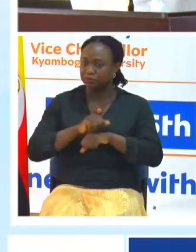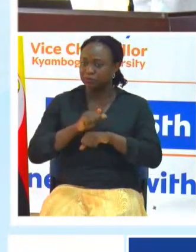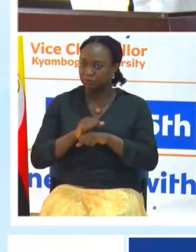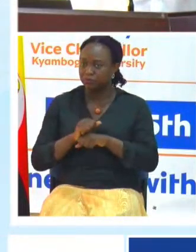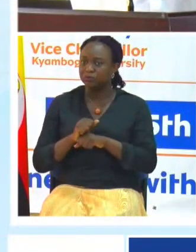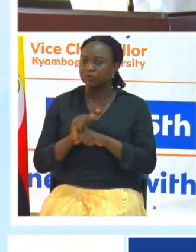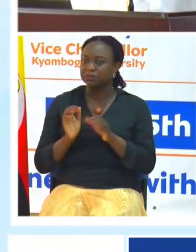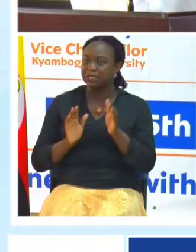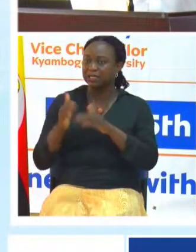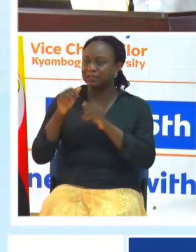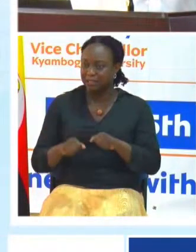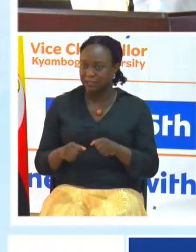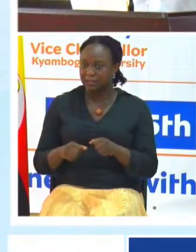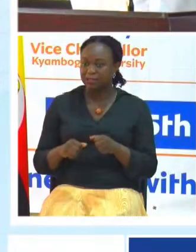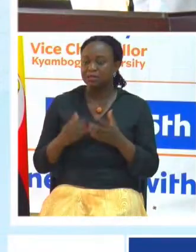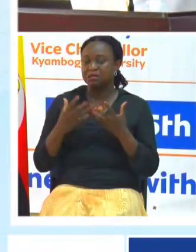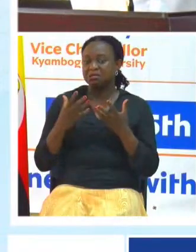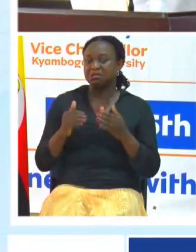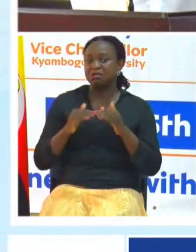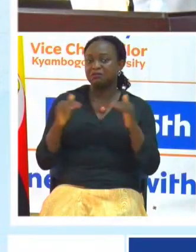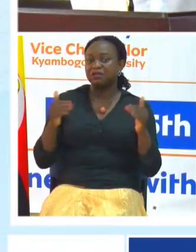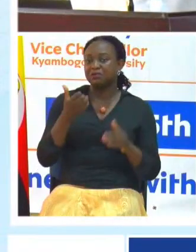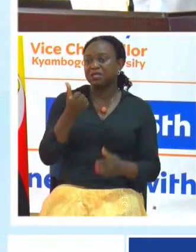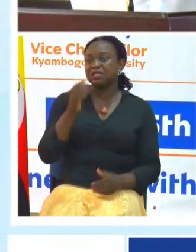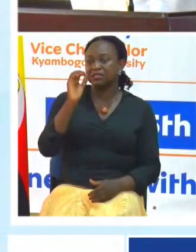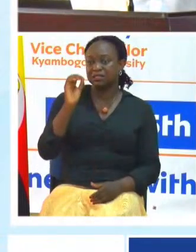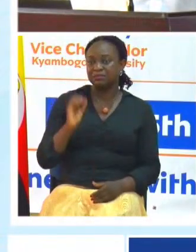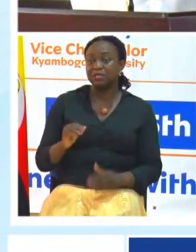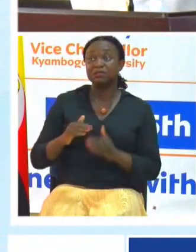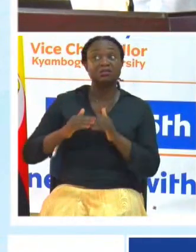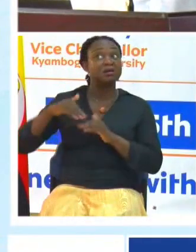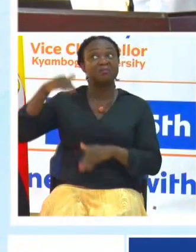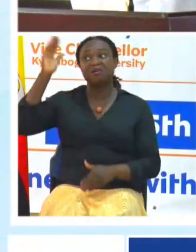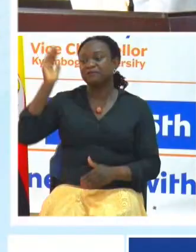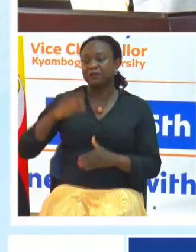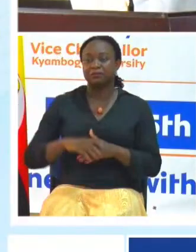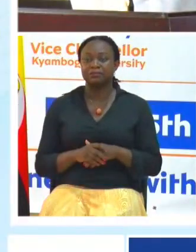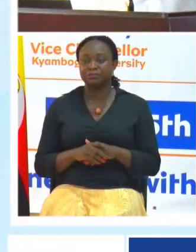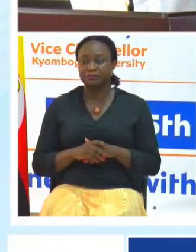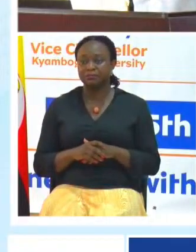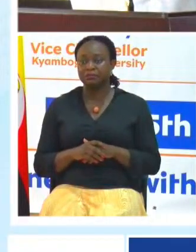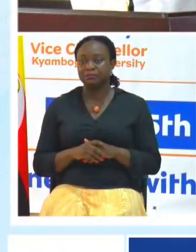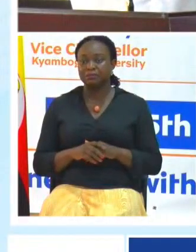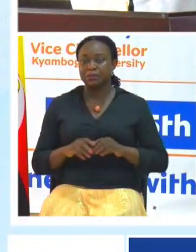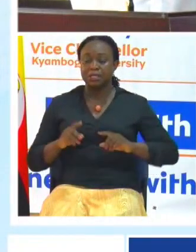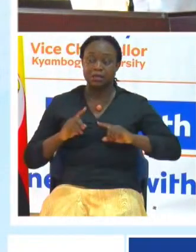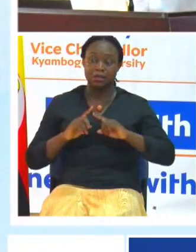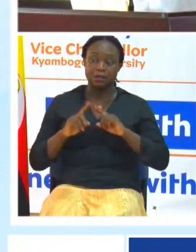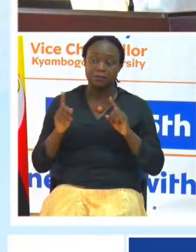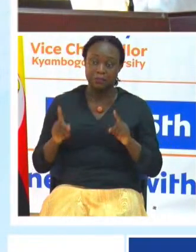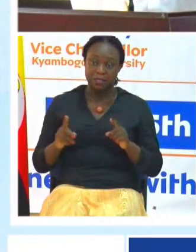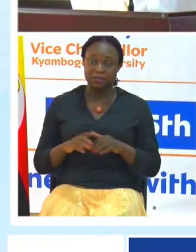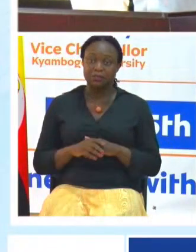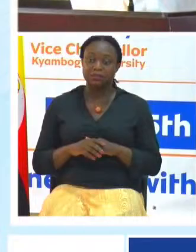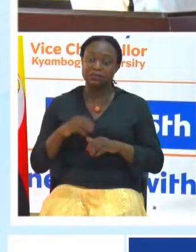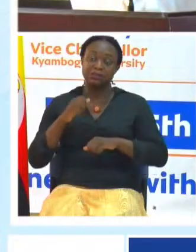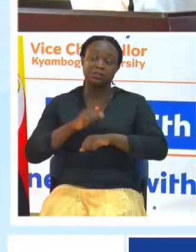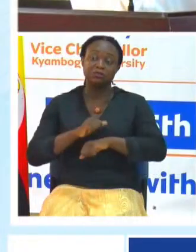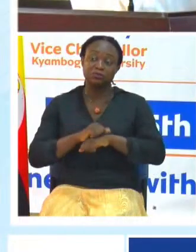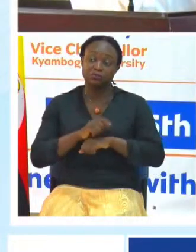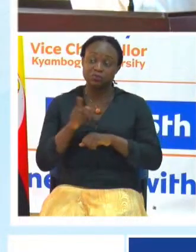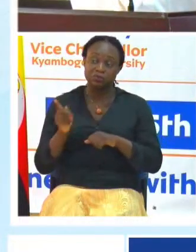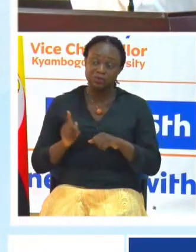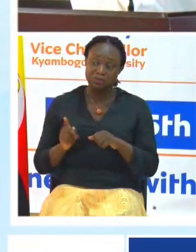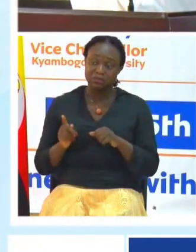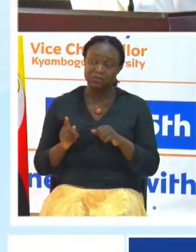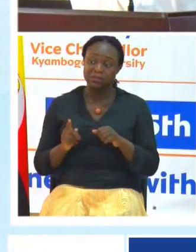They have an acceptance rate of 60% and above, up to 100. But also, these schools, you